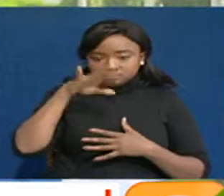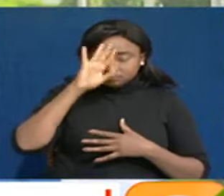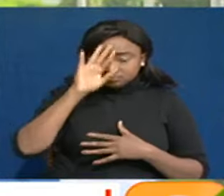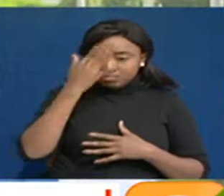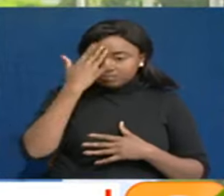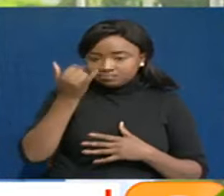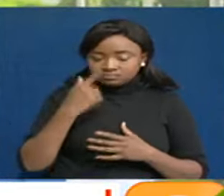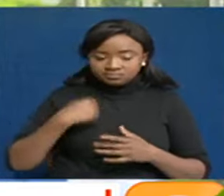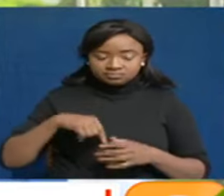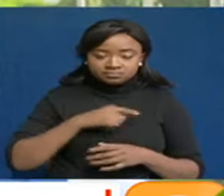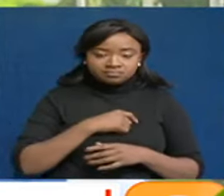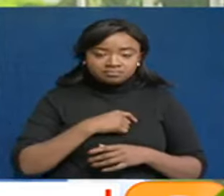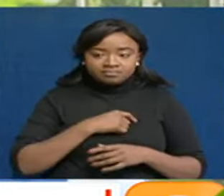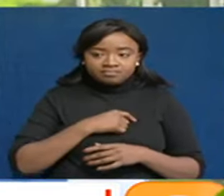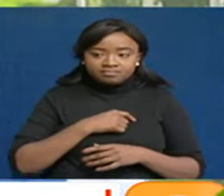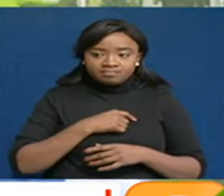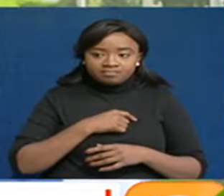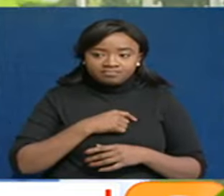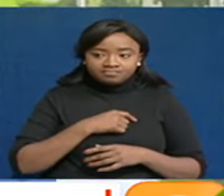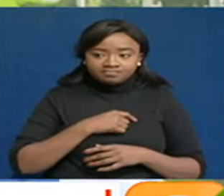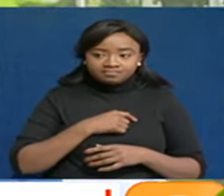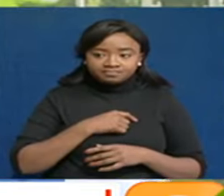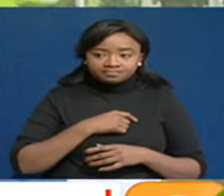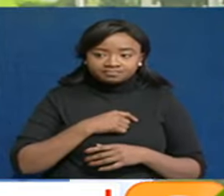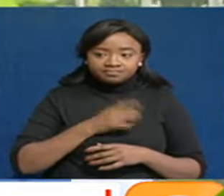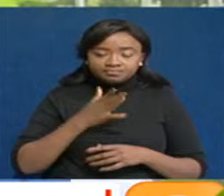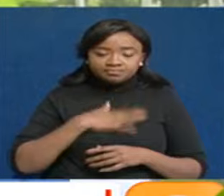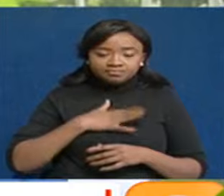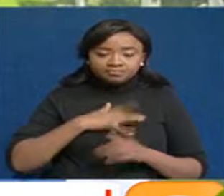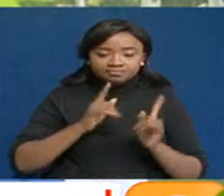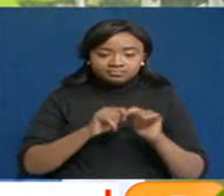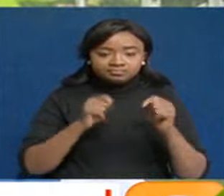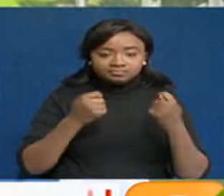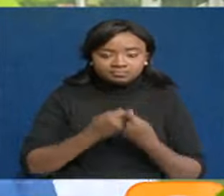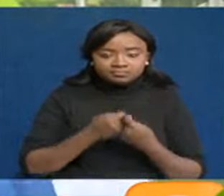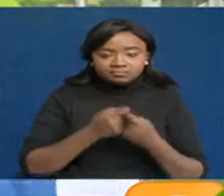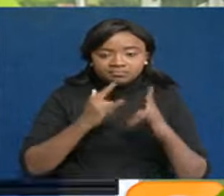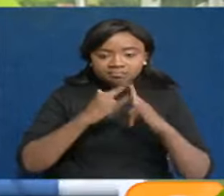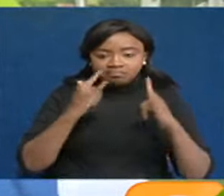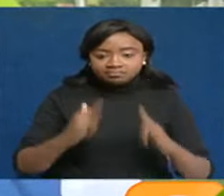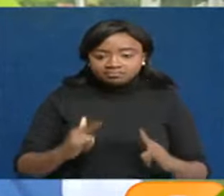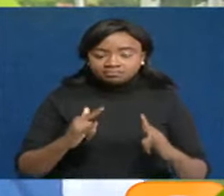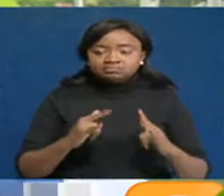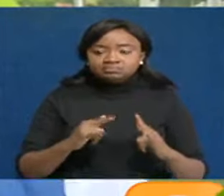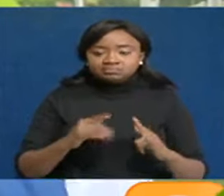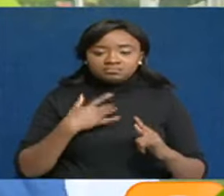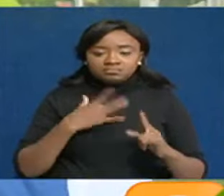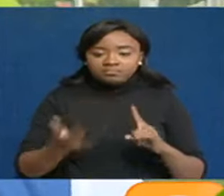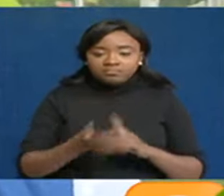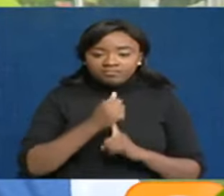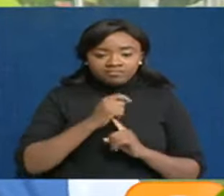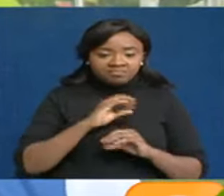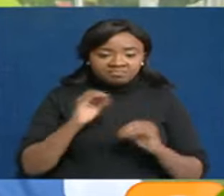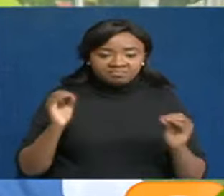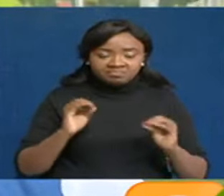because what we put at for our training camp, we did not execute that today. We